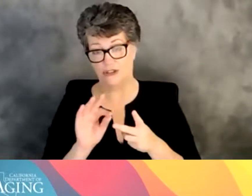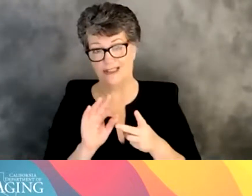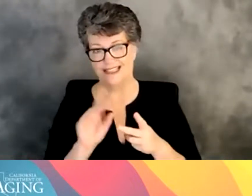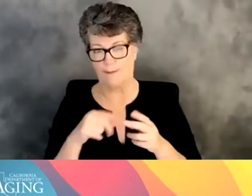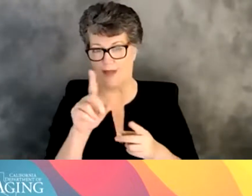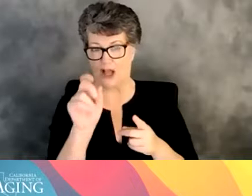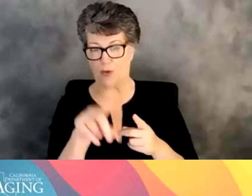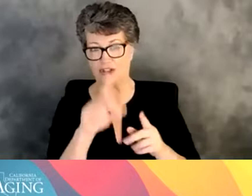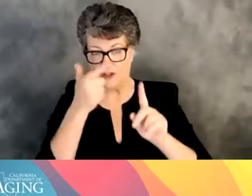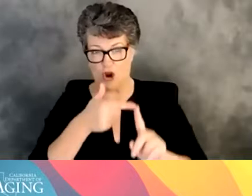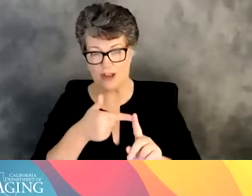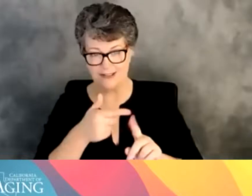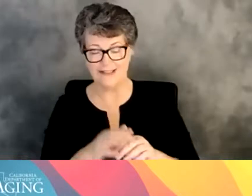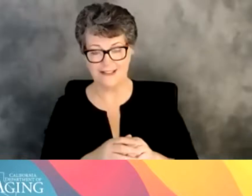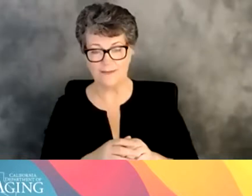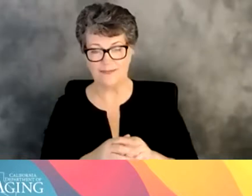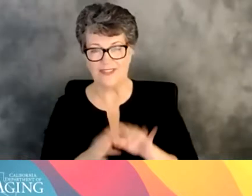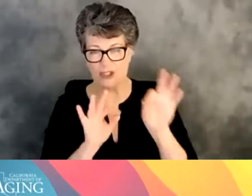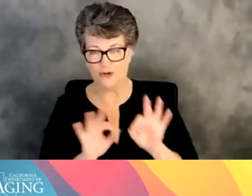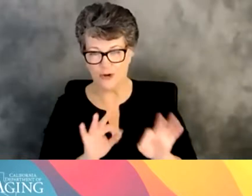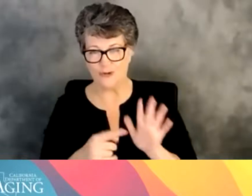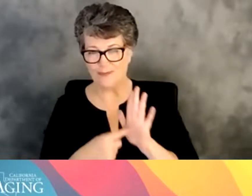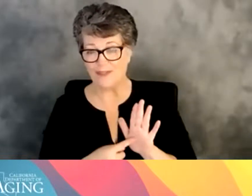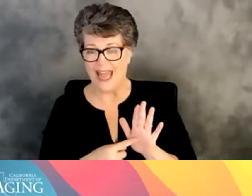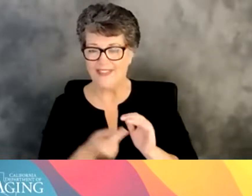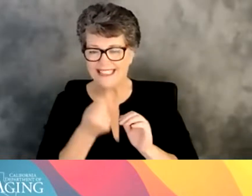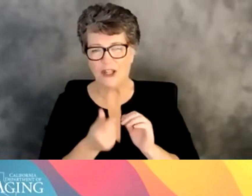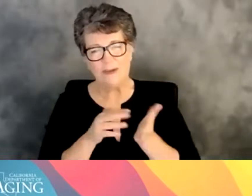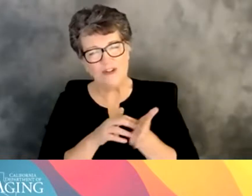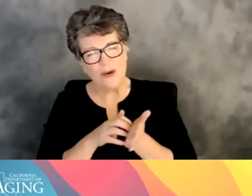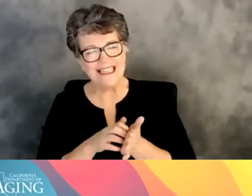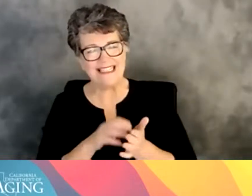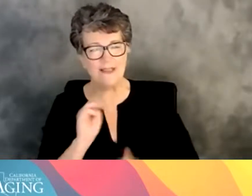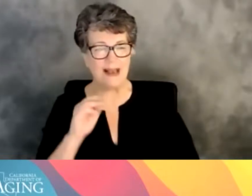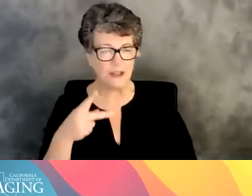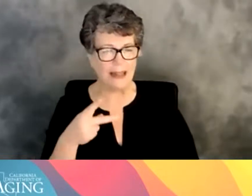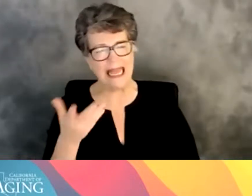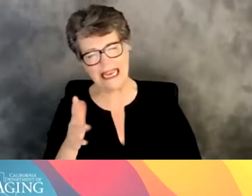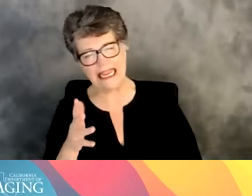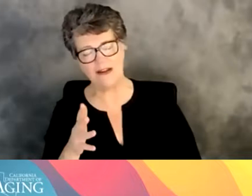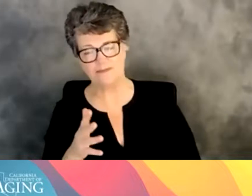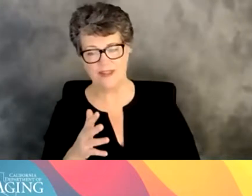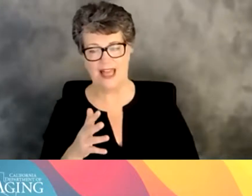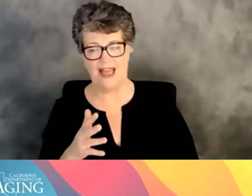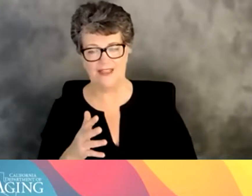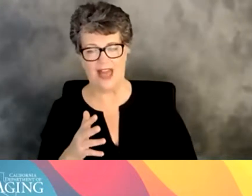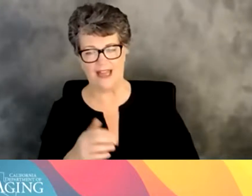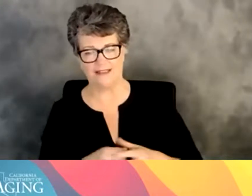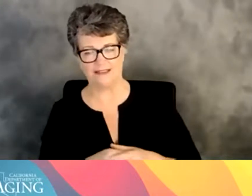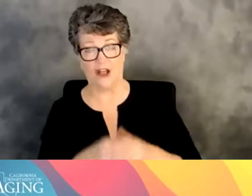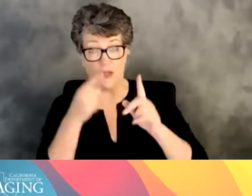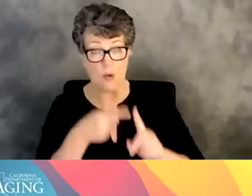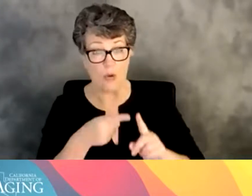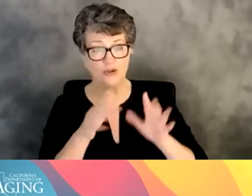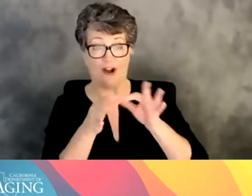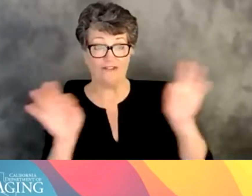the targets, right? And I think it's a little bit of a weakness of the master plan that the goals are phrased